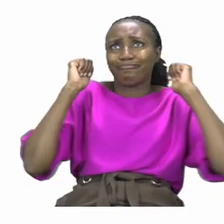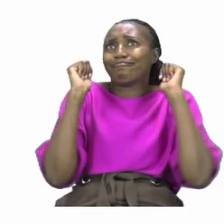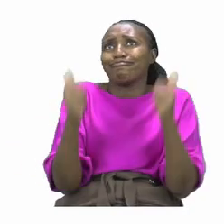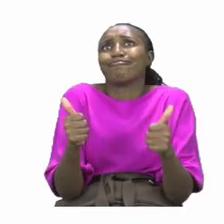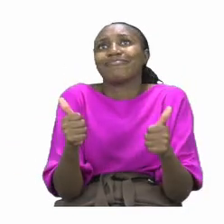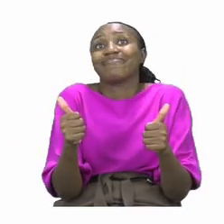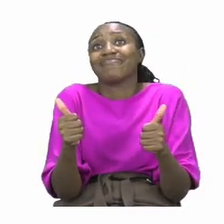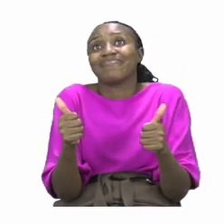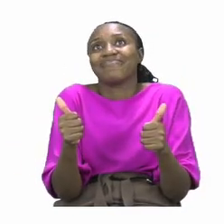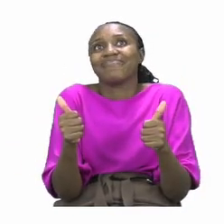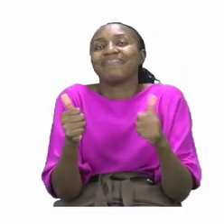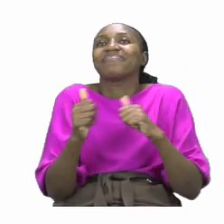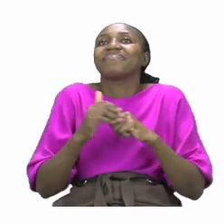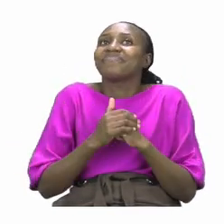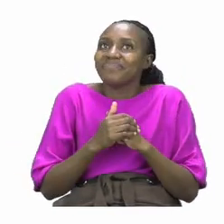The end.